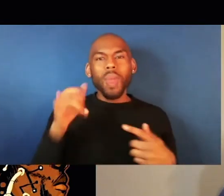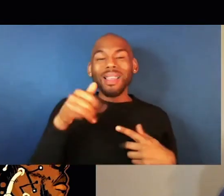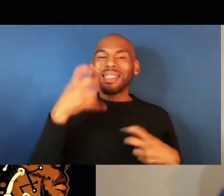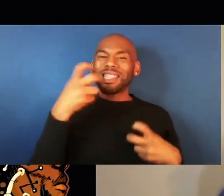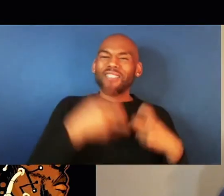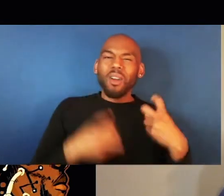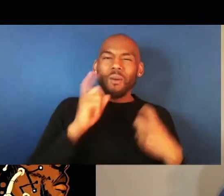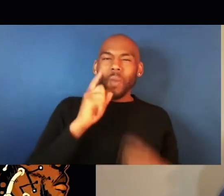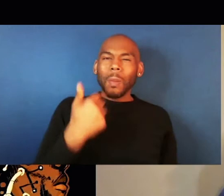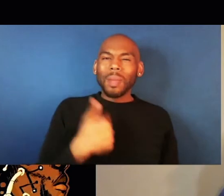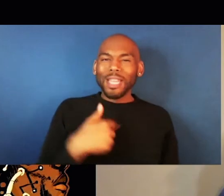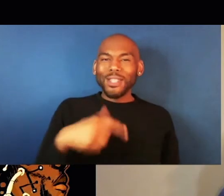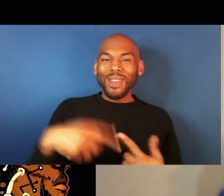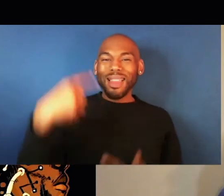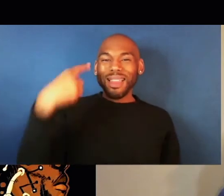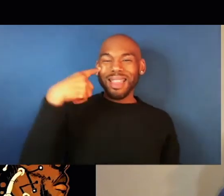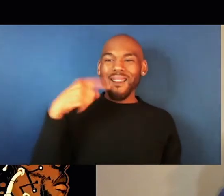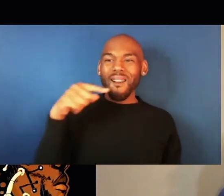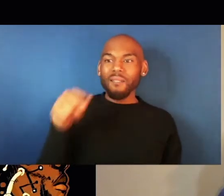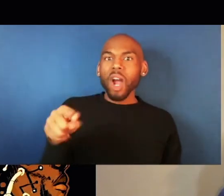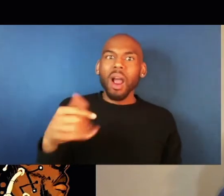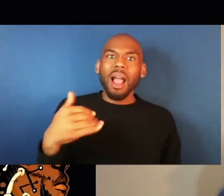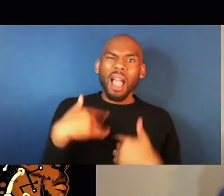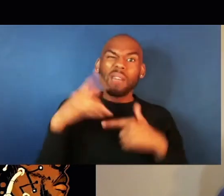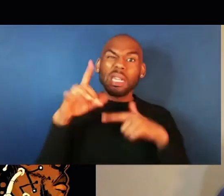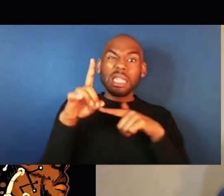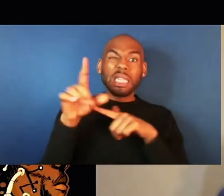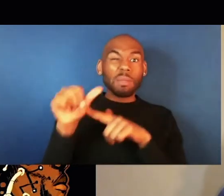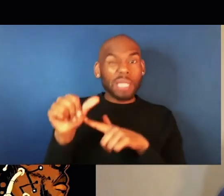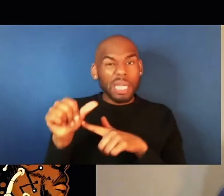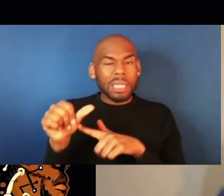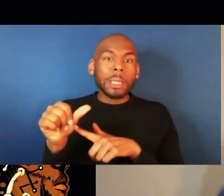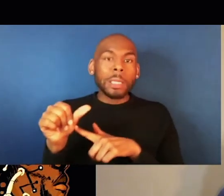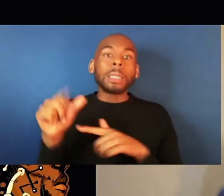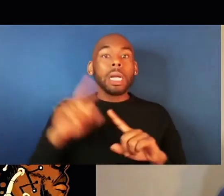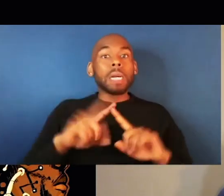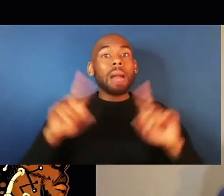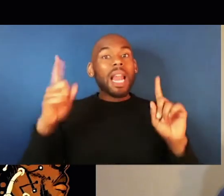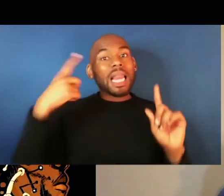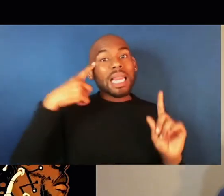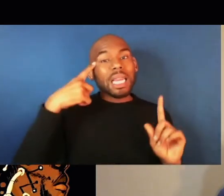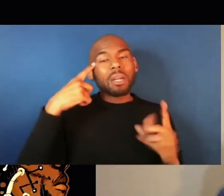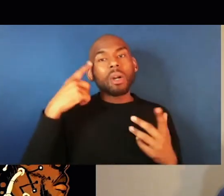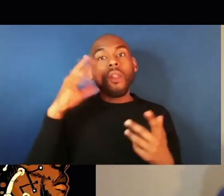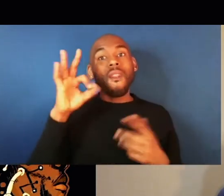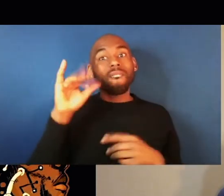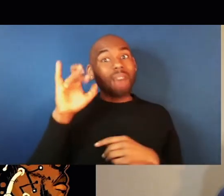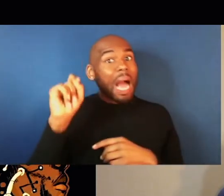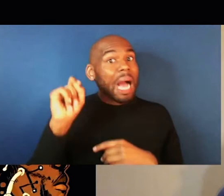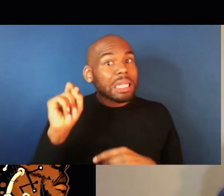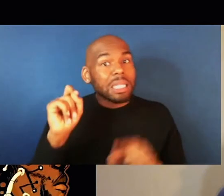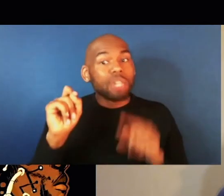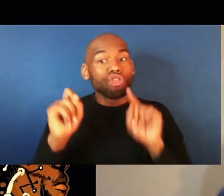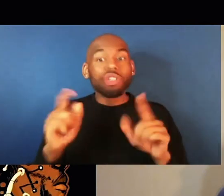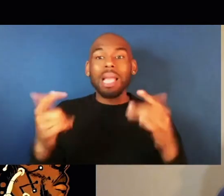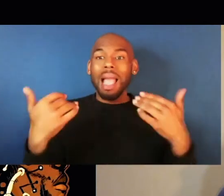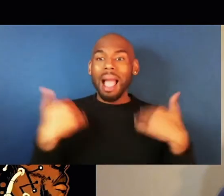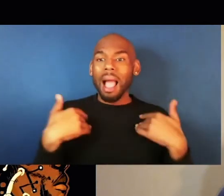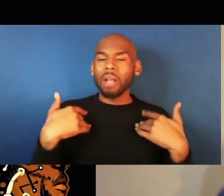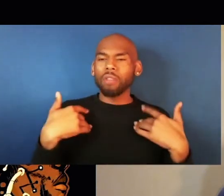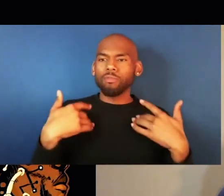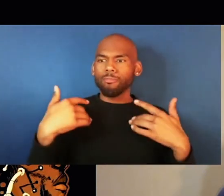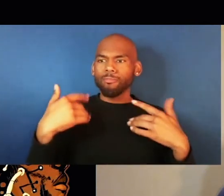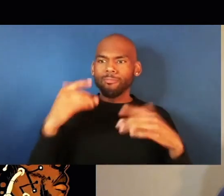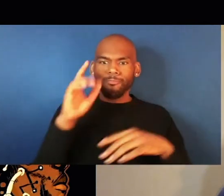It's difficult for me to think of her as having a disability, but I think, you know, the fact that she